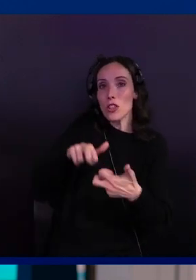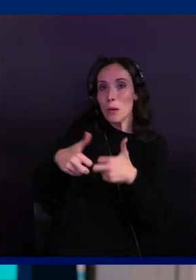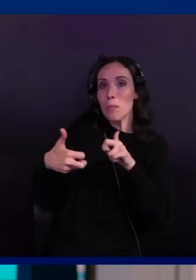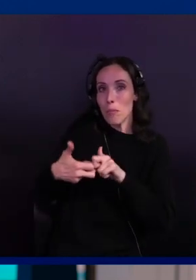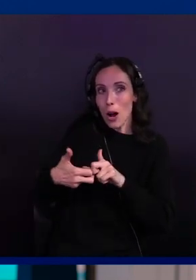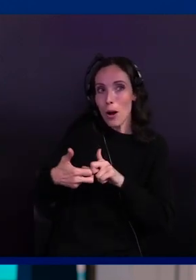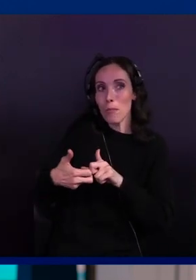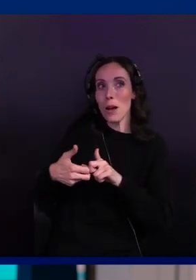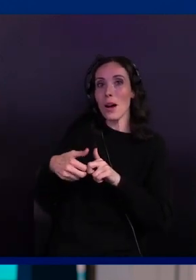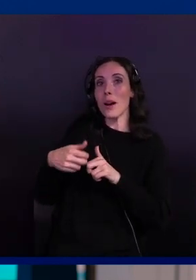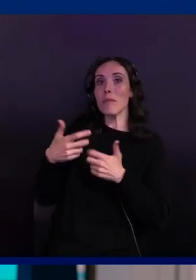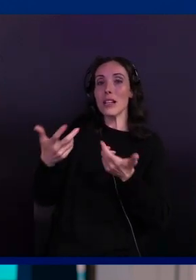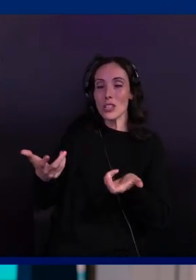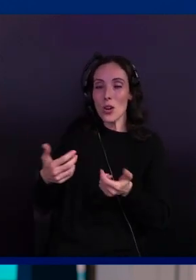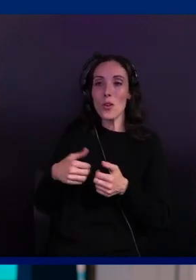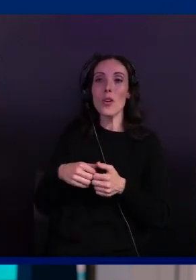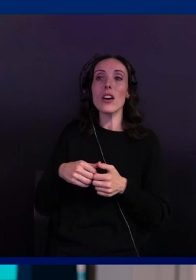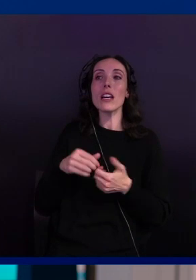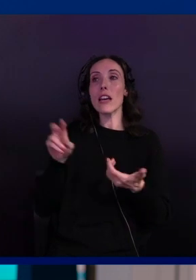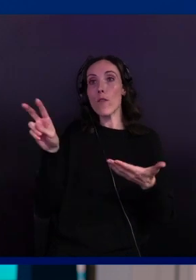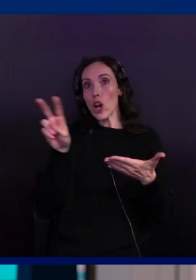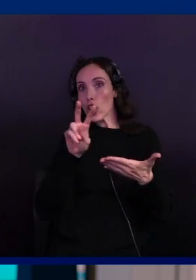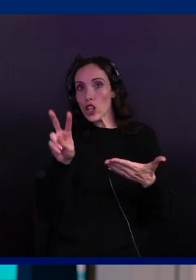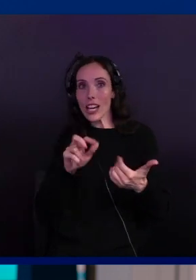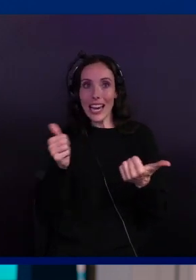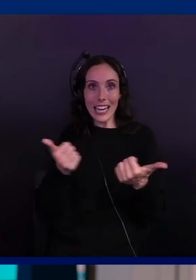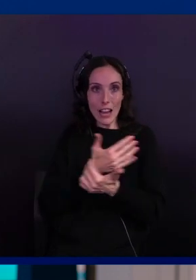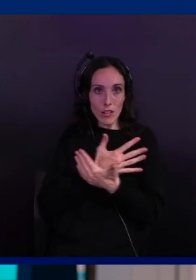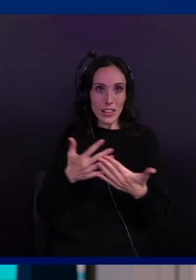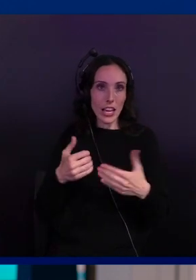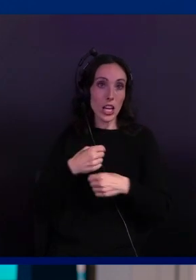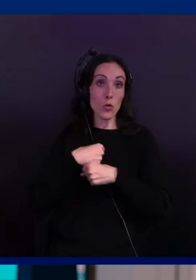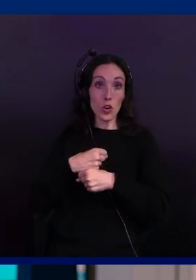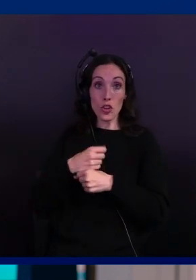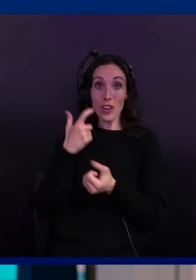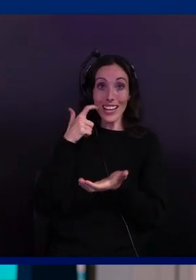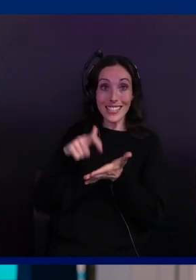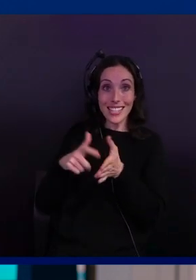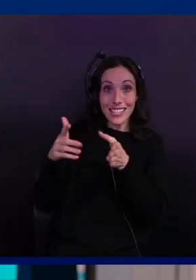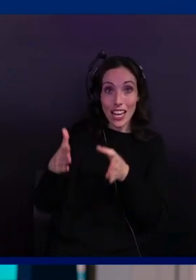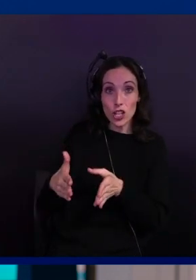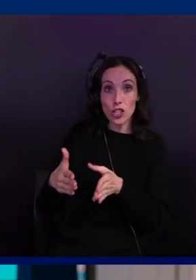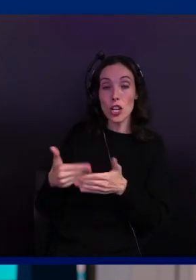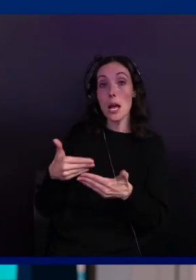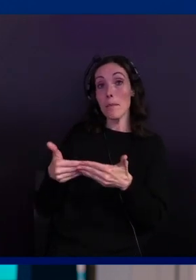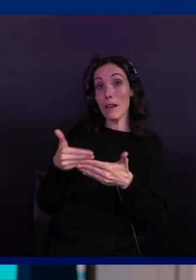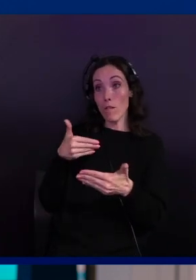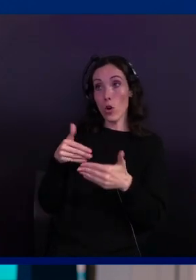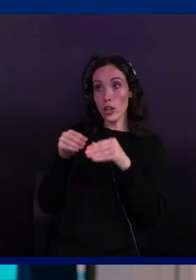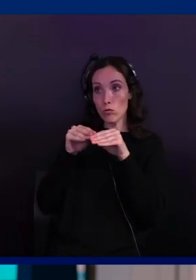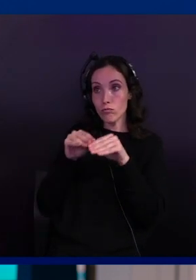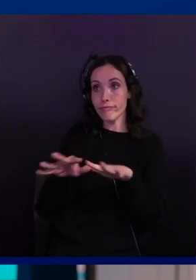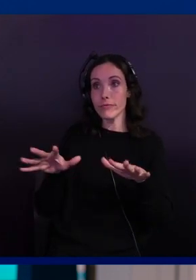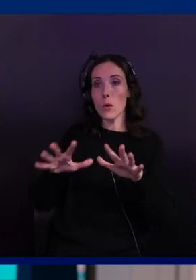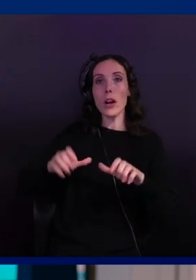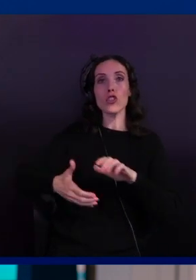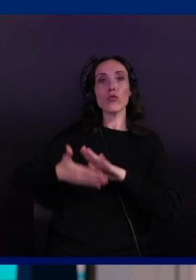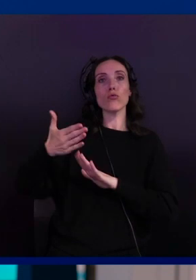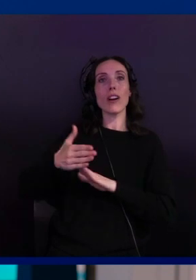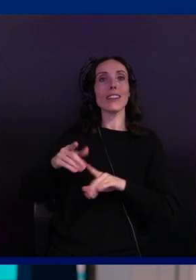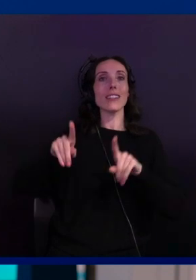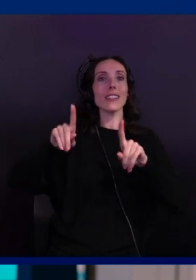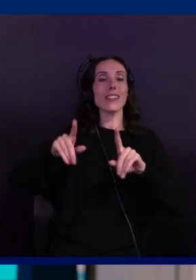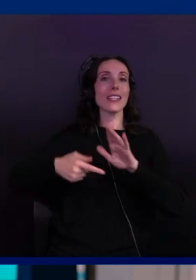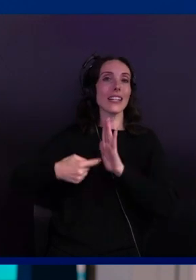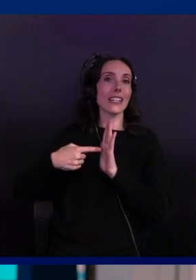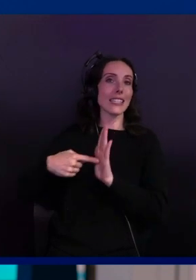catch the fraud. Yeah. So now we look at everything. You create a detector. Before you publish detector, we just want to run a sample test, making sure this